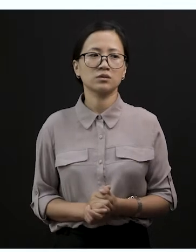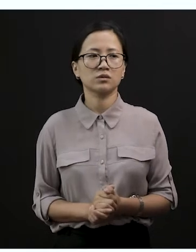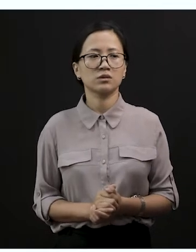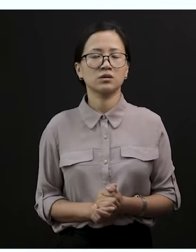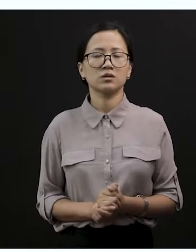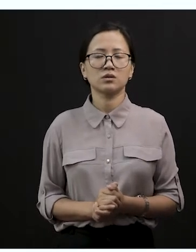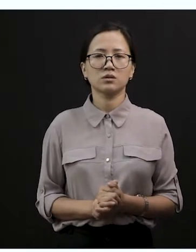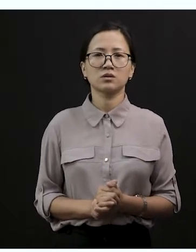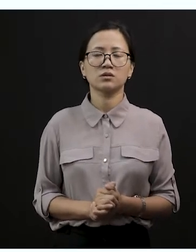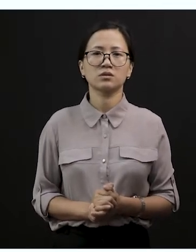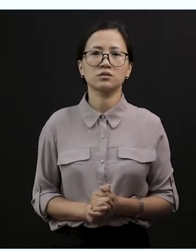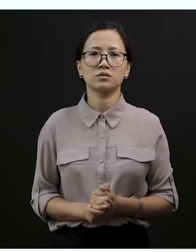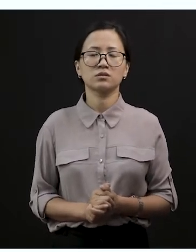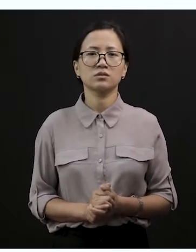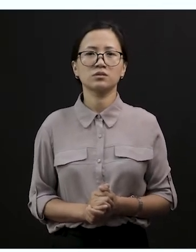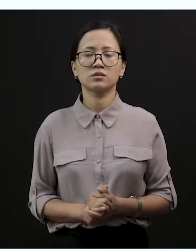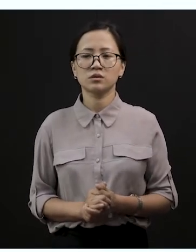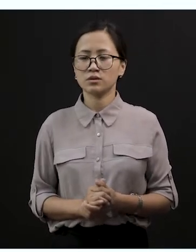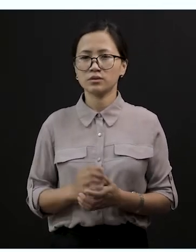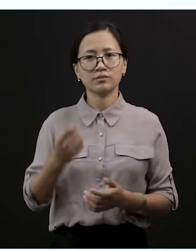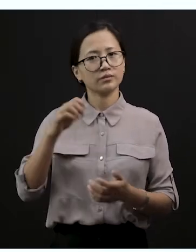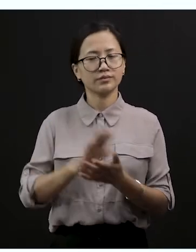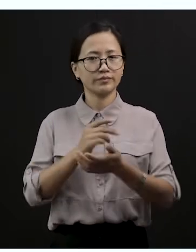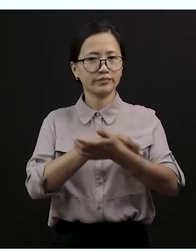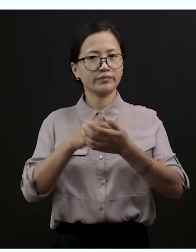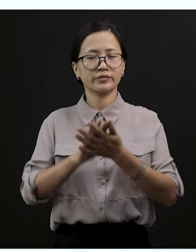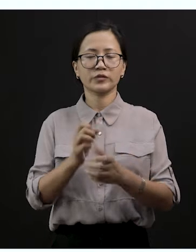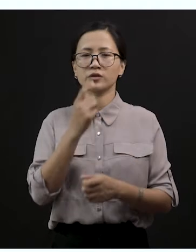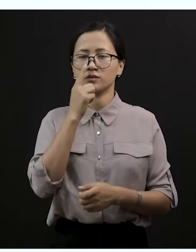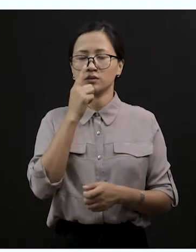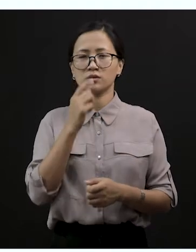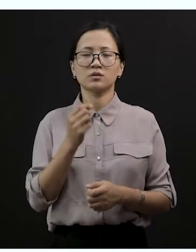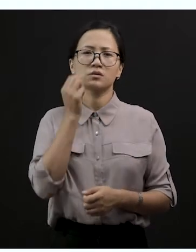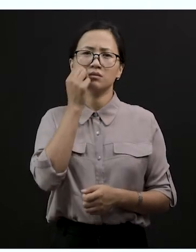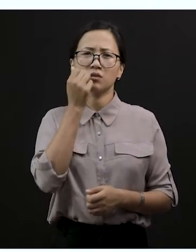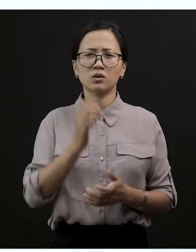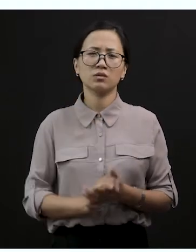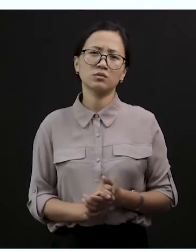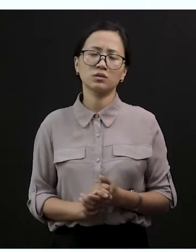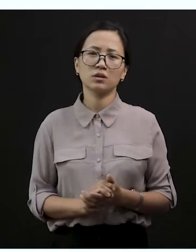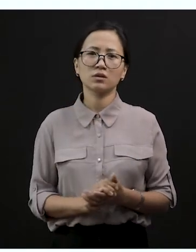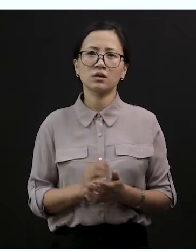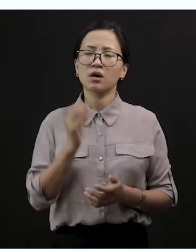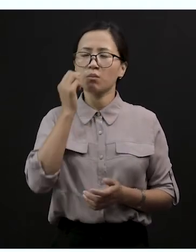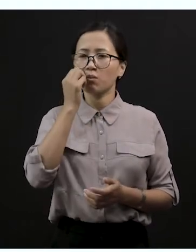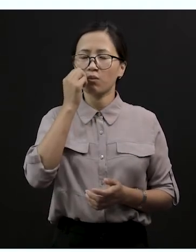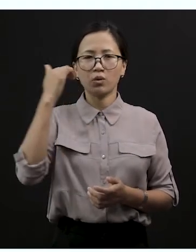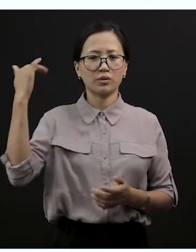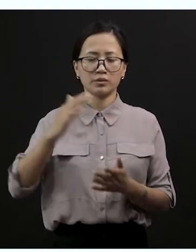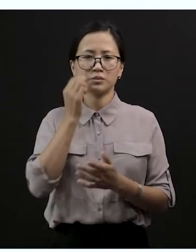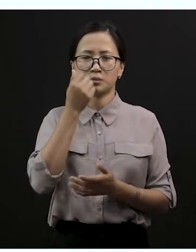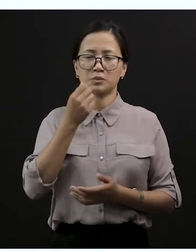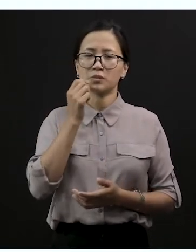the name of a girl is also noun. Boy, mom, dad, grandma, grandpa, all